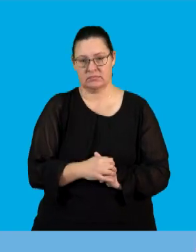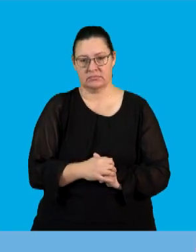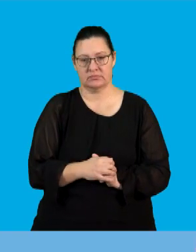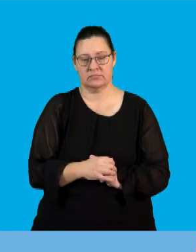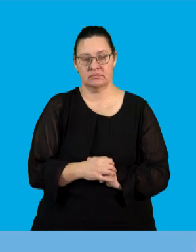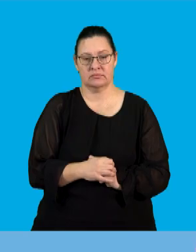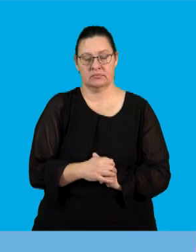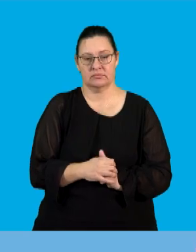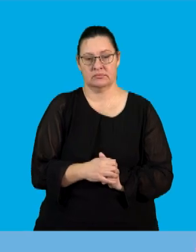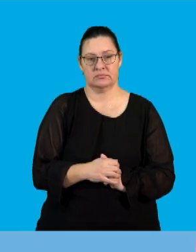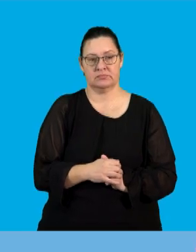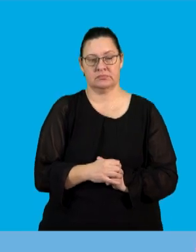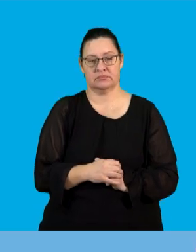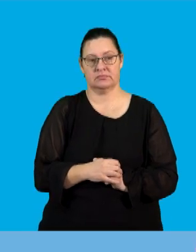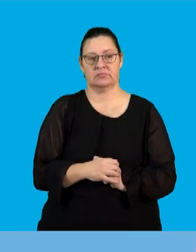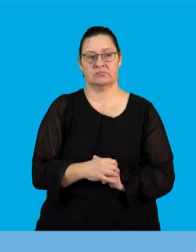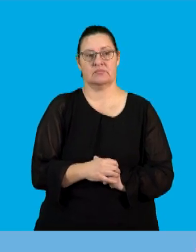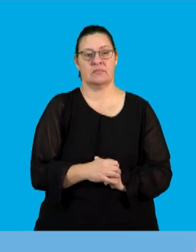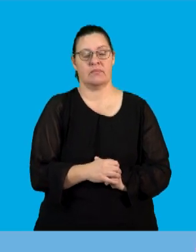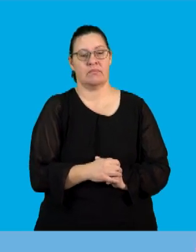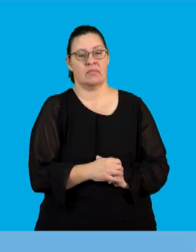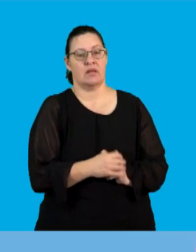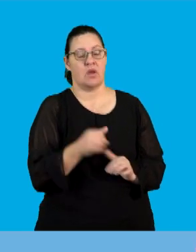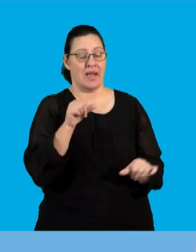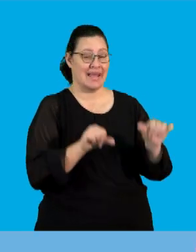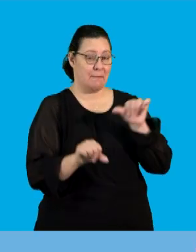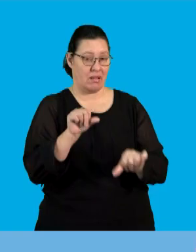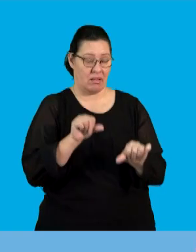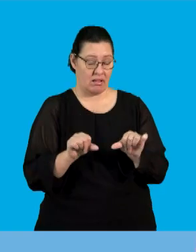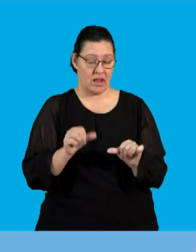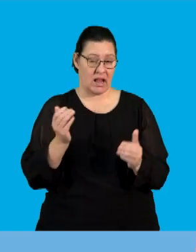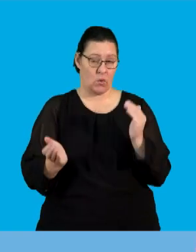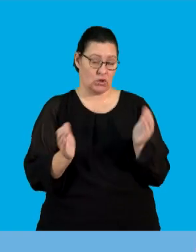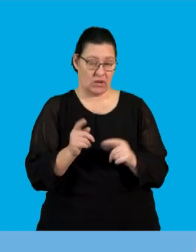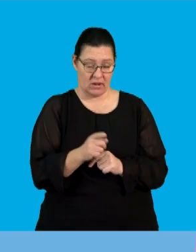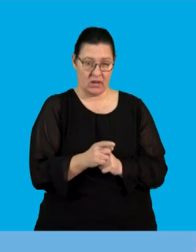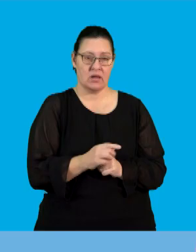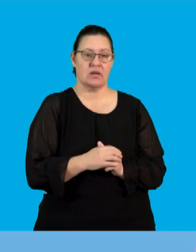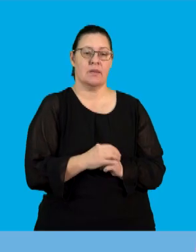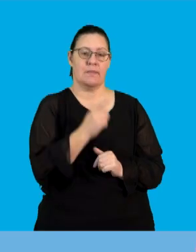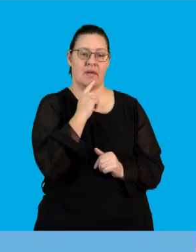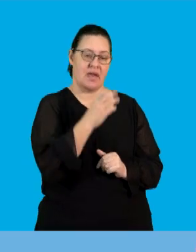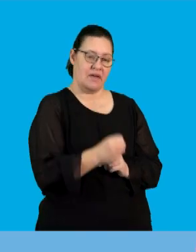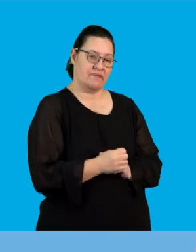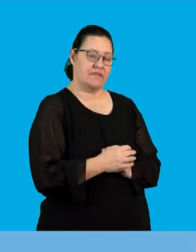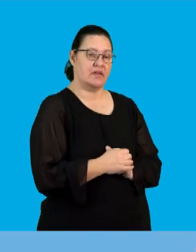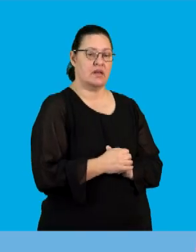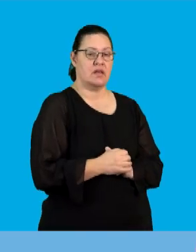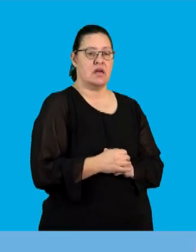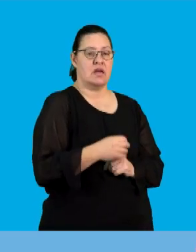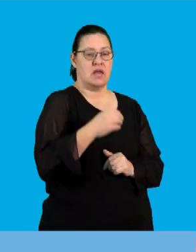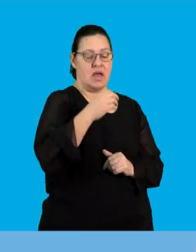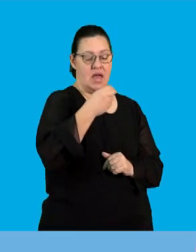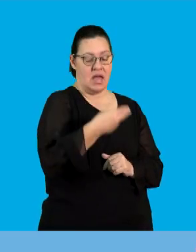water as one of the products. Now, in terms of a chemical equation, we know that hydrochloric acid has a